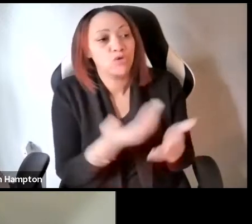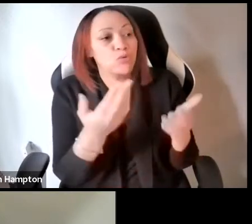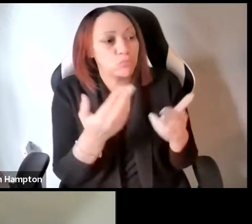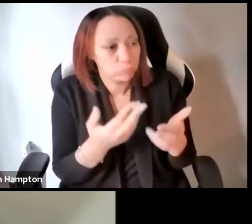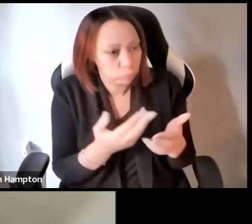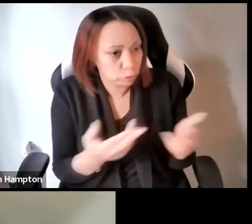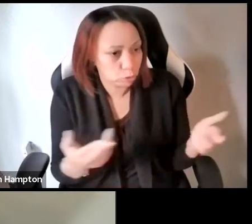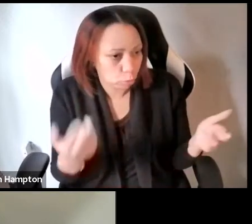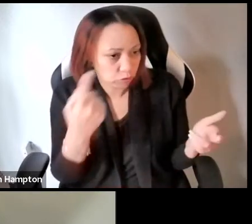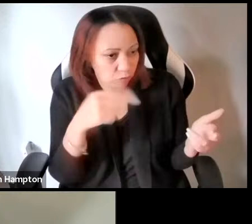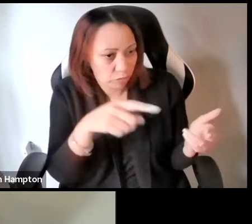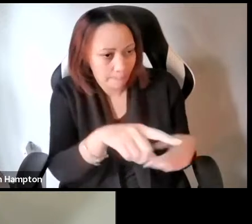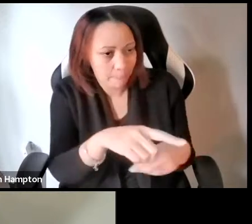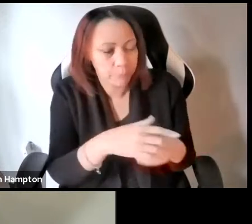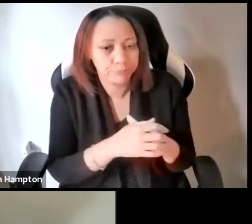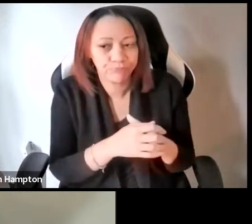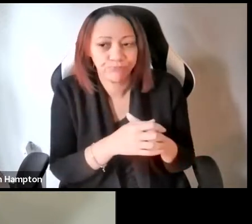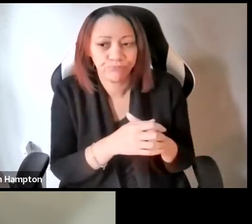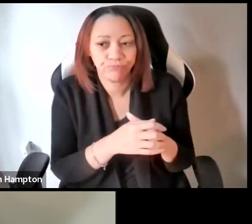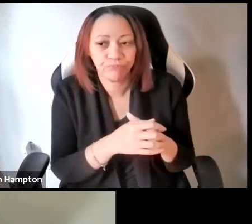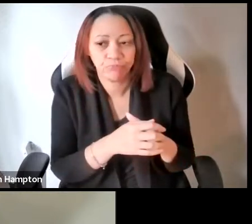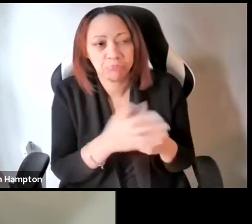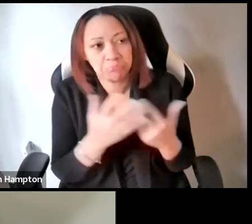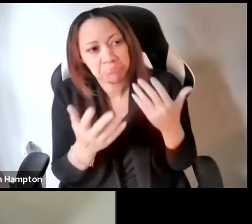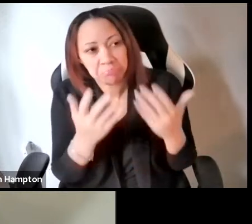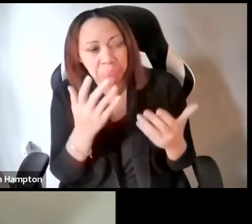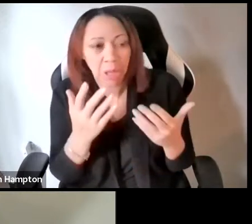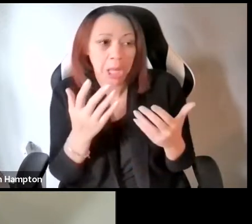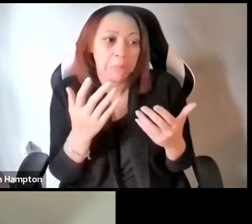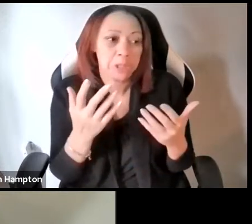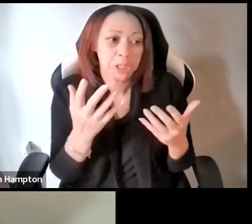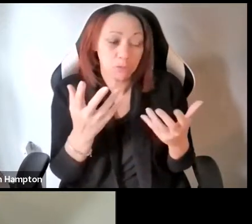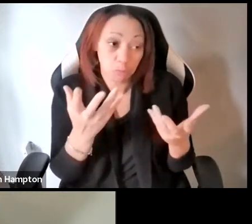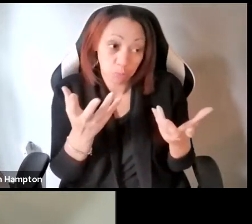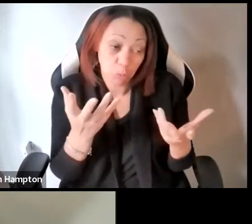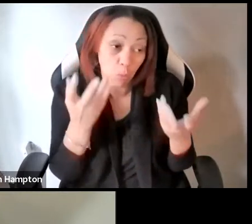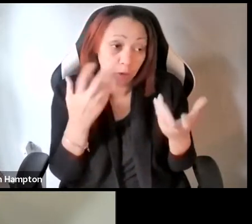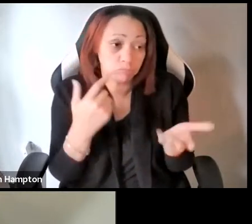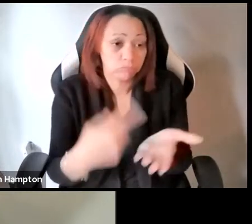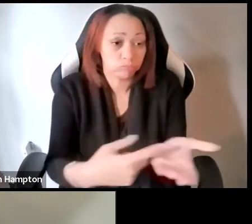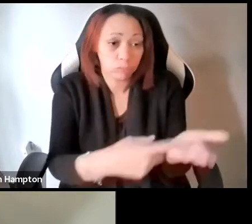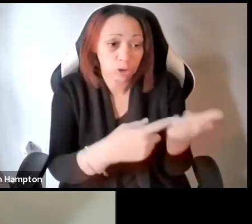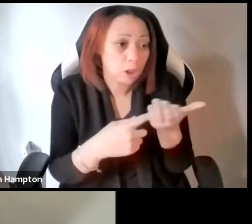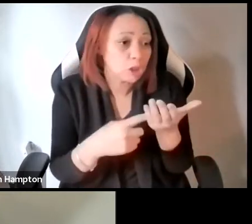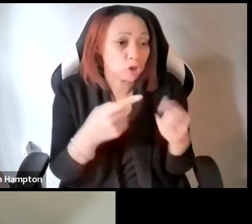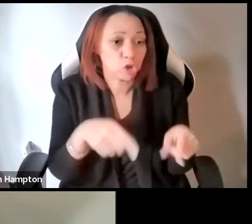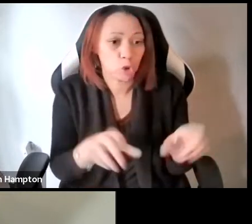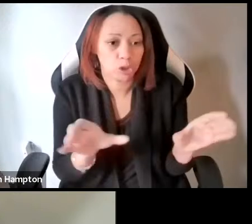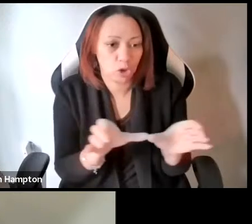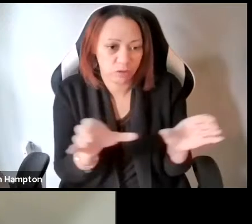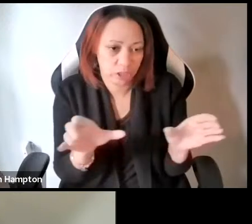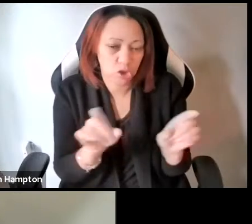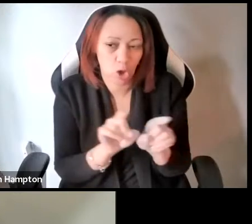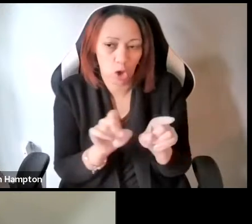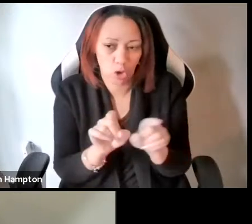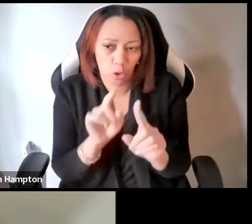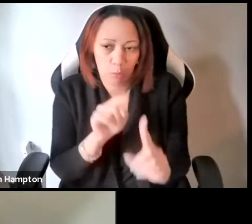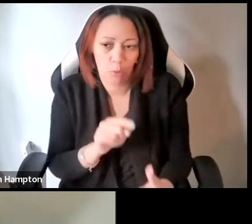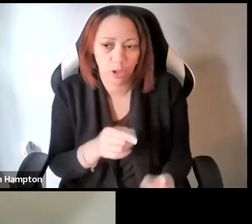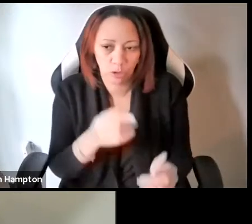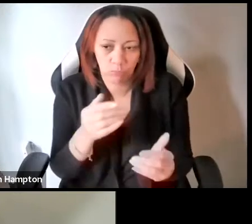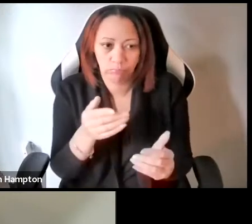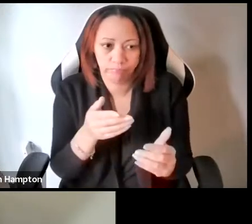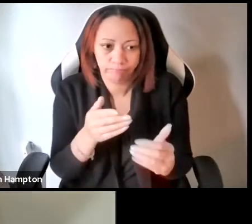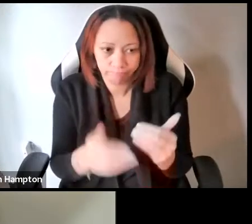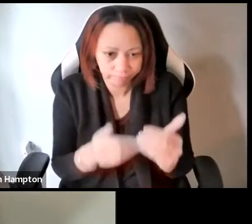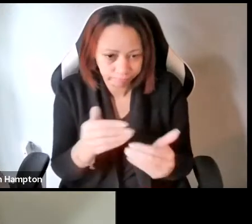and we are anticipating discussing this with them at certification and at points throughout the process.